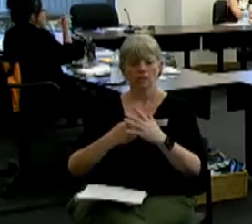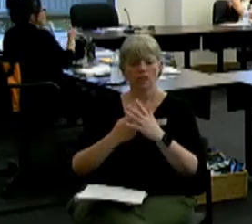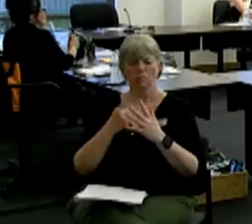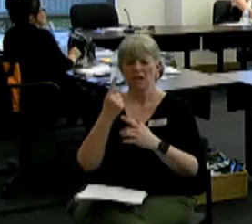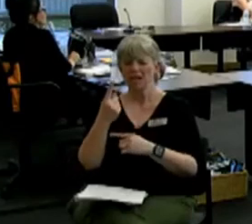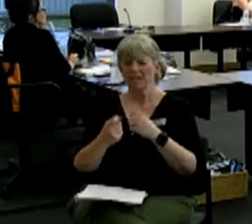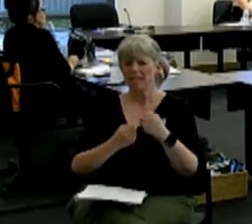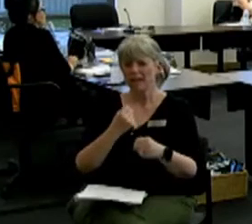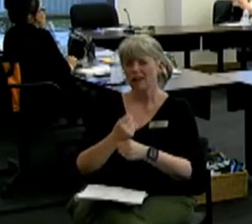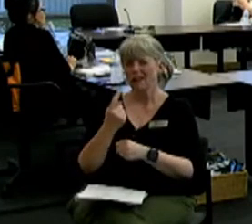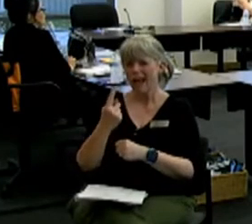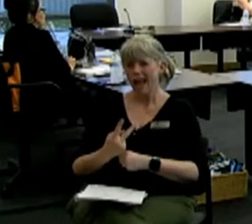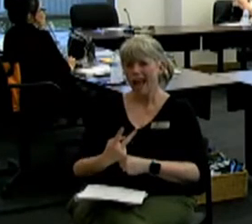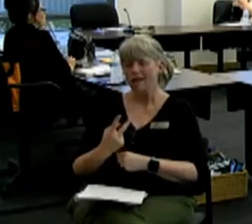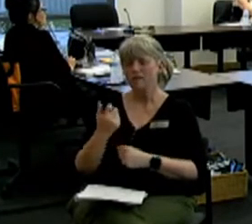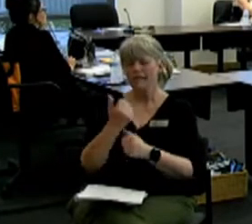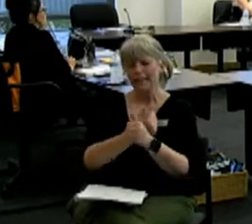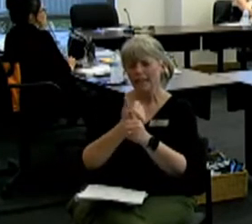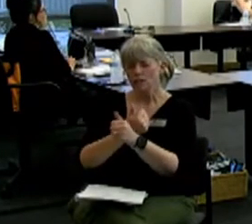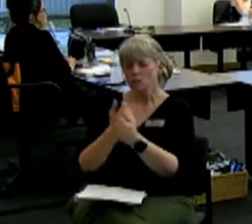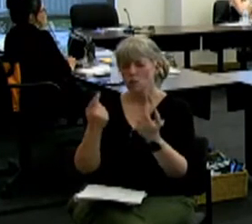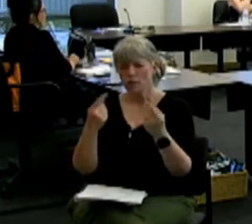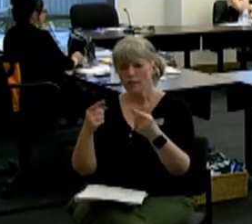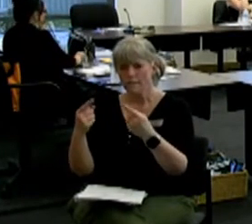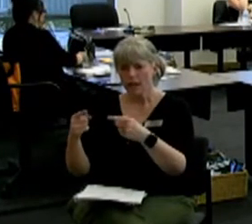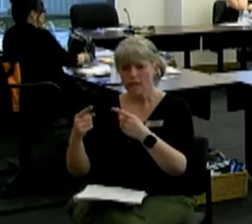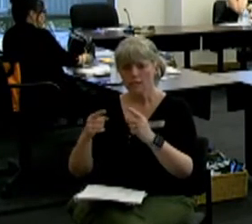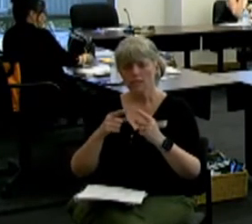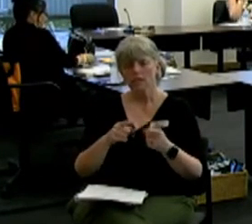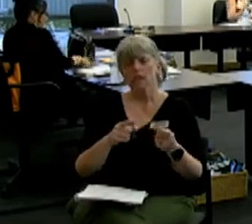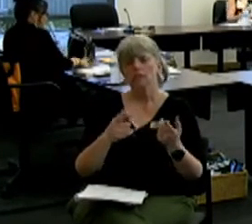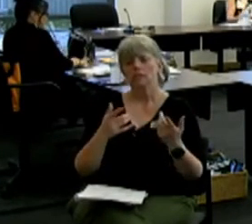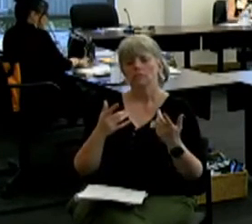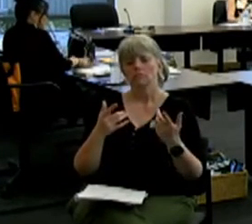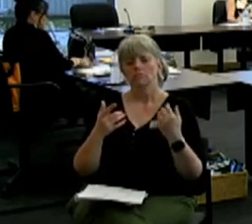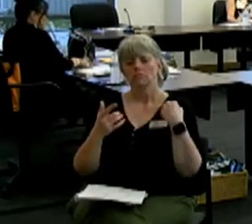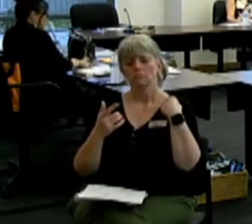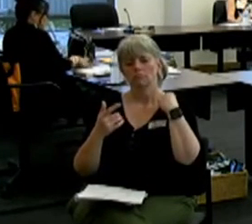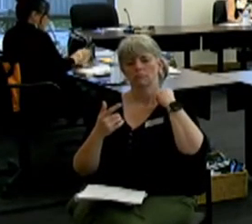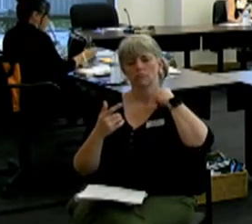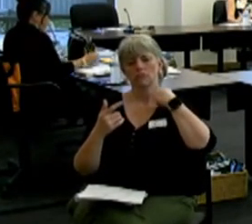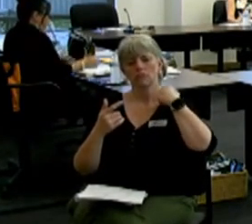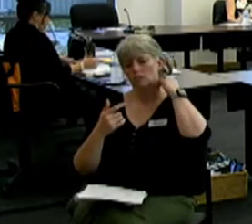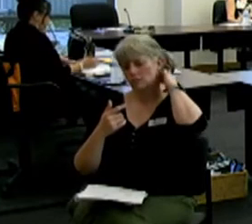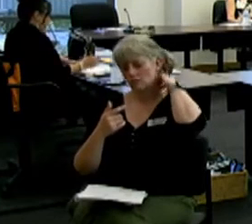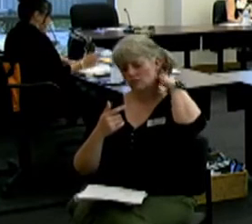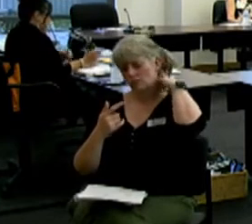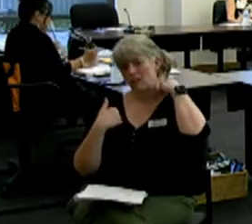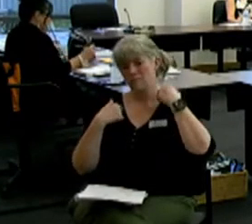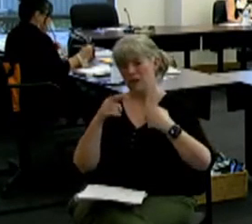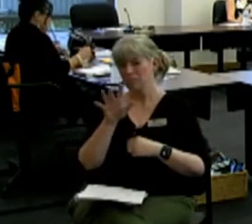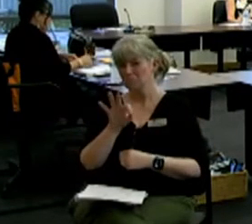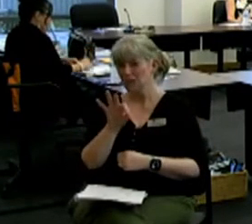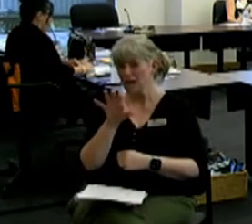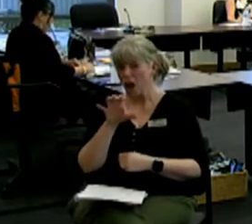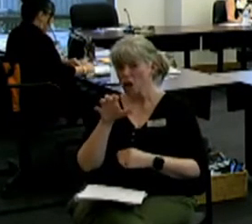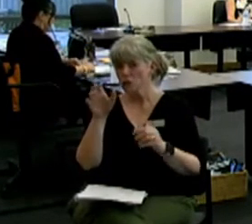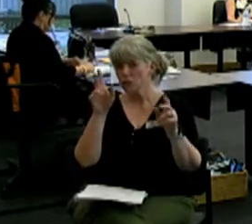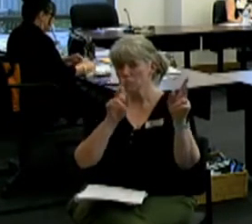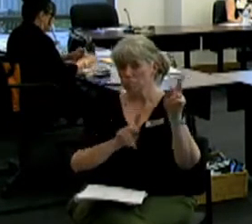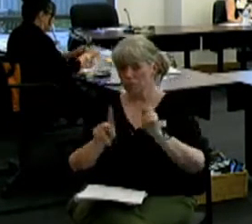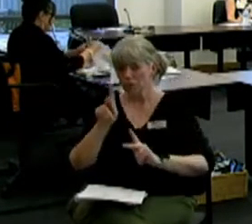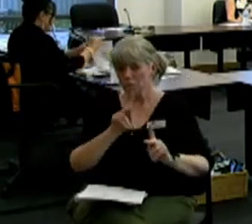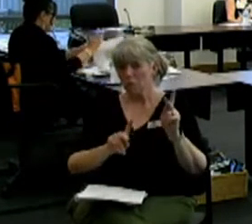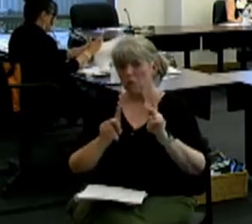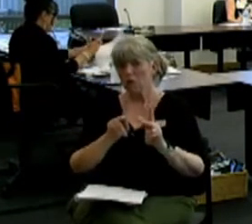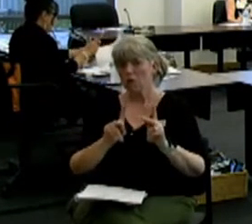ago, at each of those events, we do those twice a month, we have upwards of 900 individuals